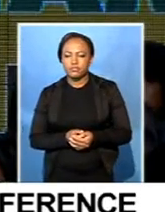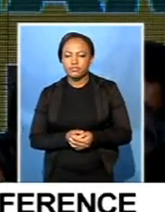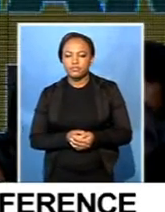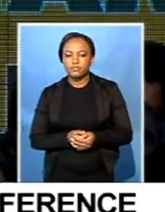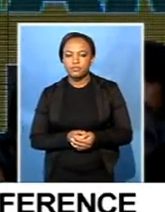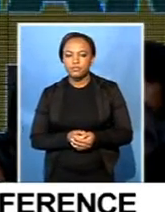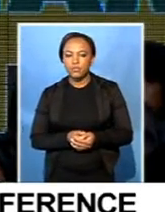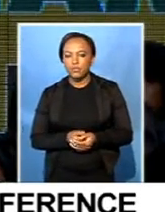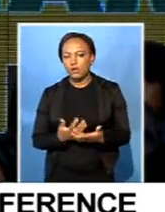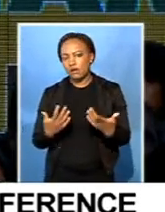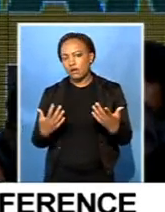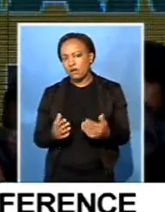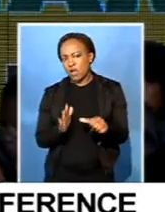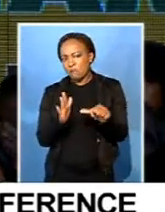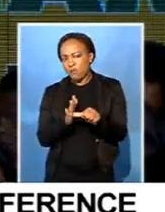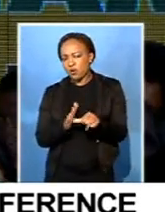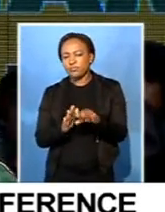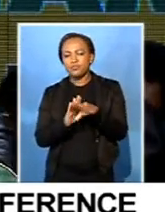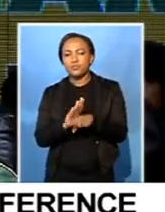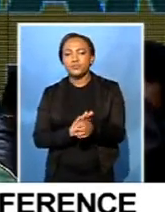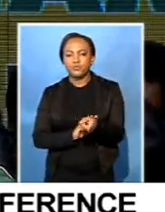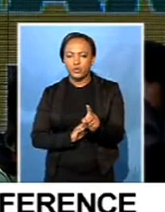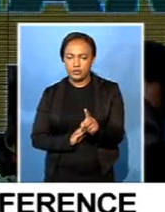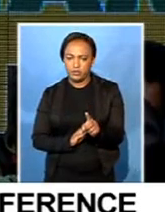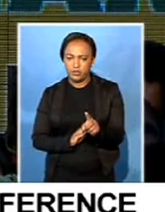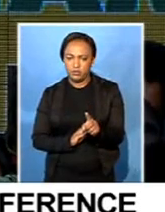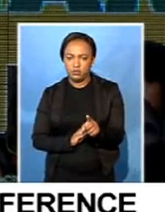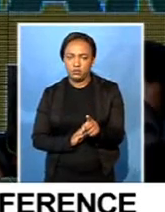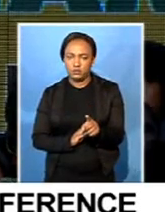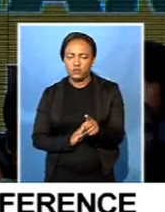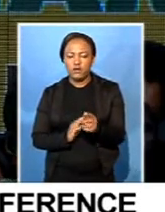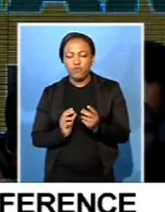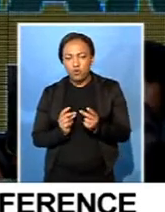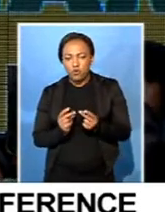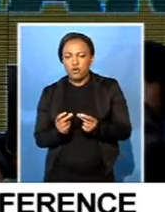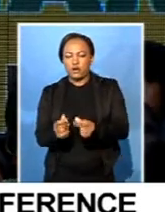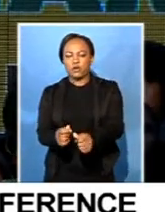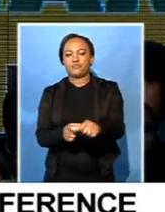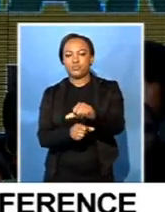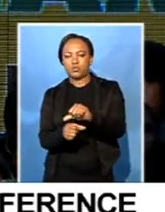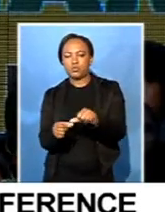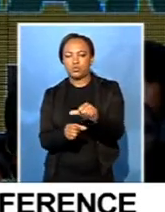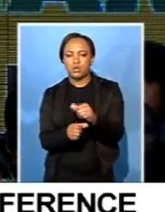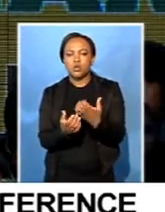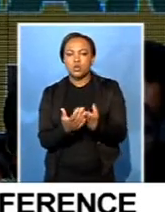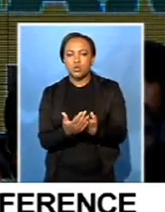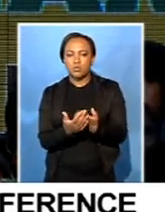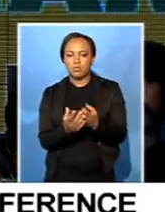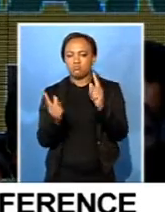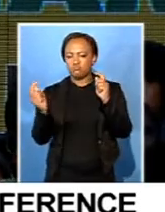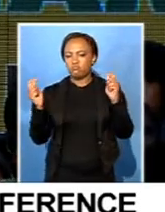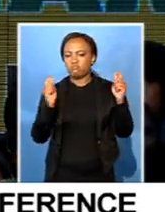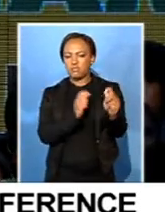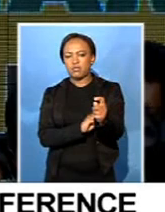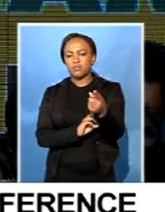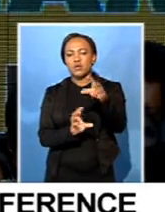Other key programs forming part of the Radical Socio-Economic Transformation Program